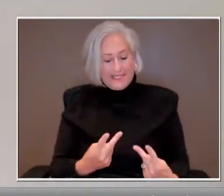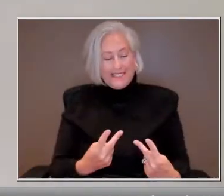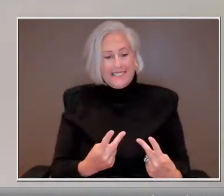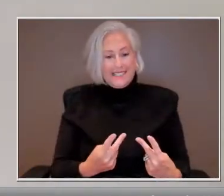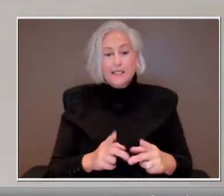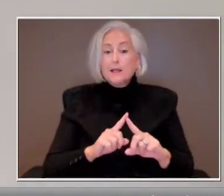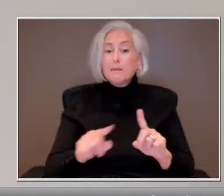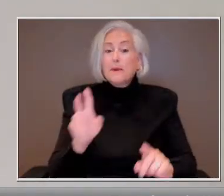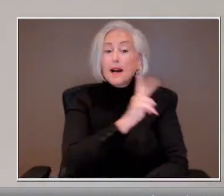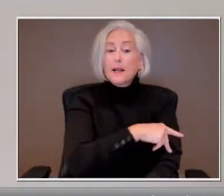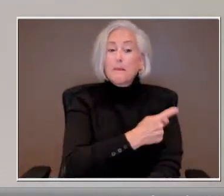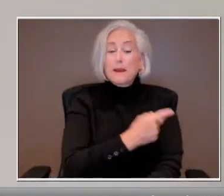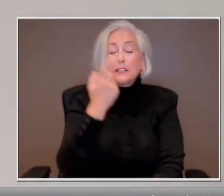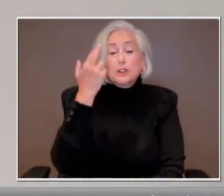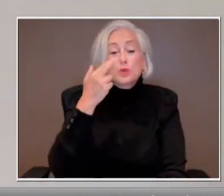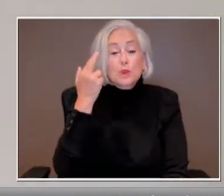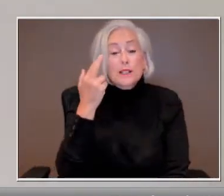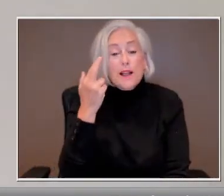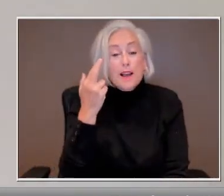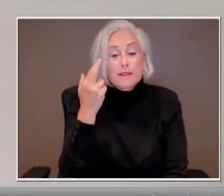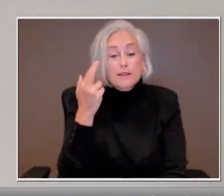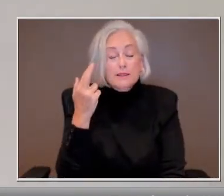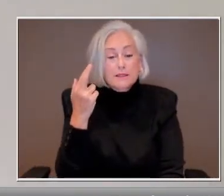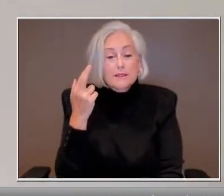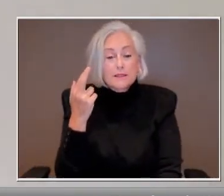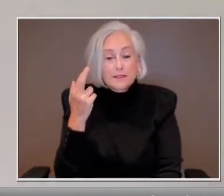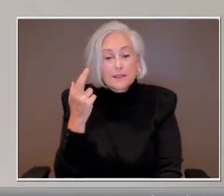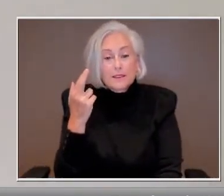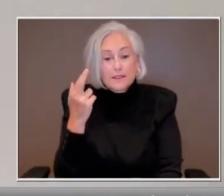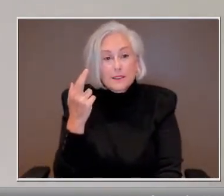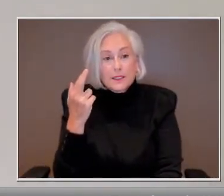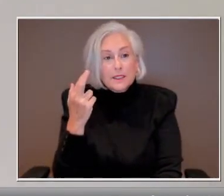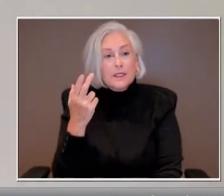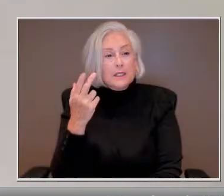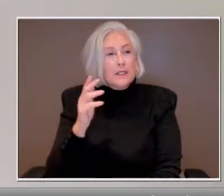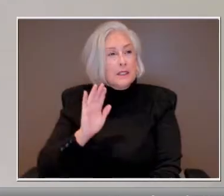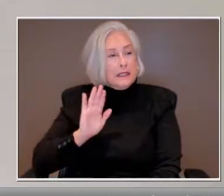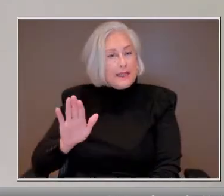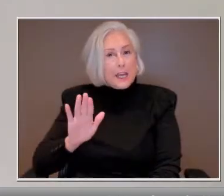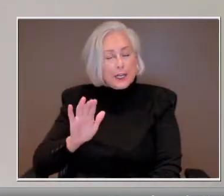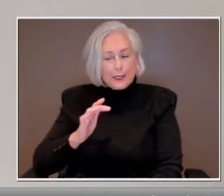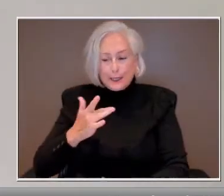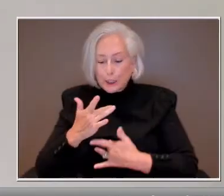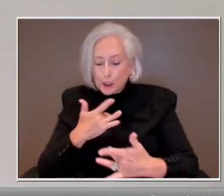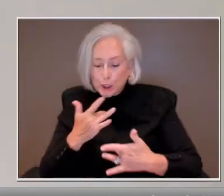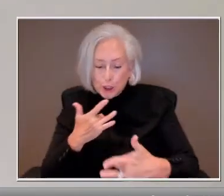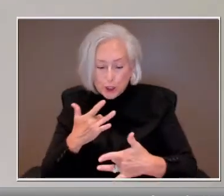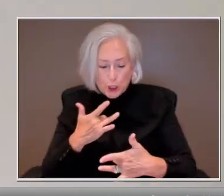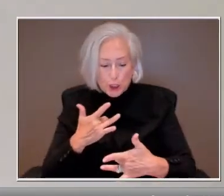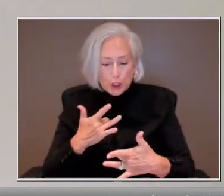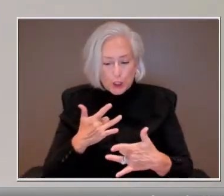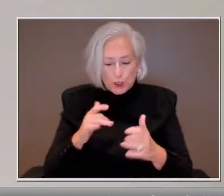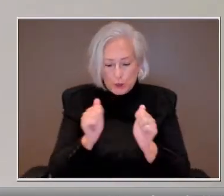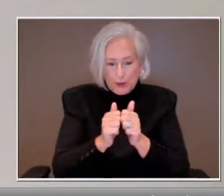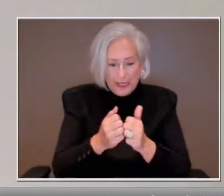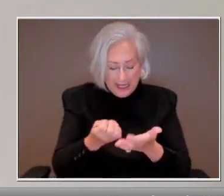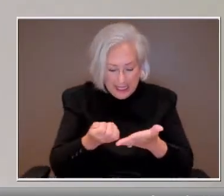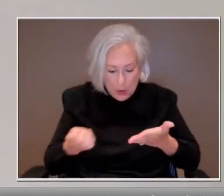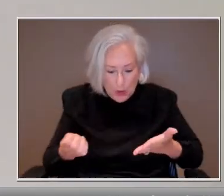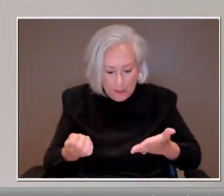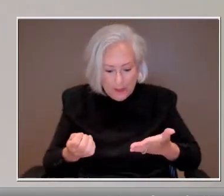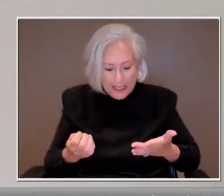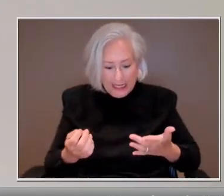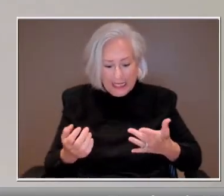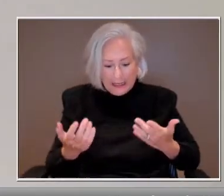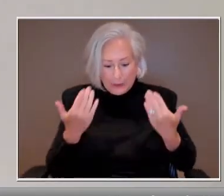patients realize that their hesitation sometimes with the equipment, they're kind of intimidated, but when they realize